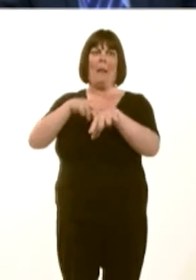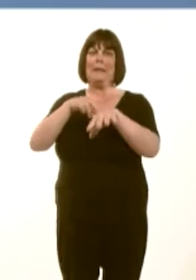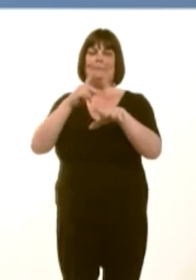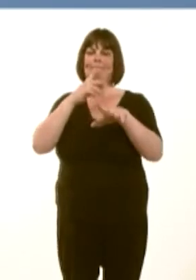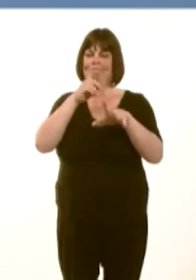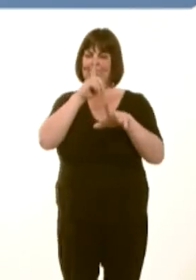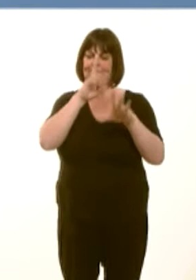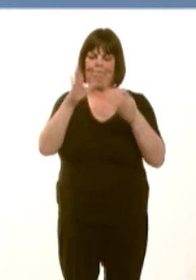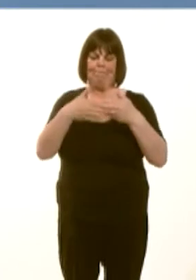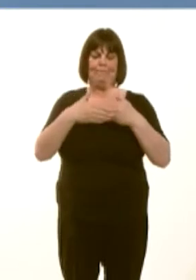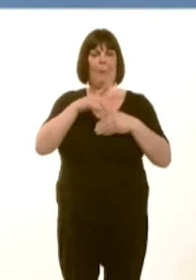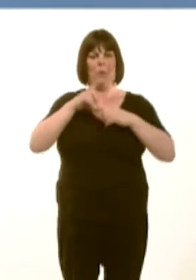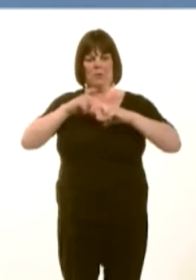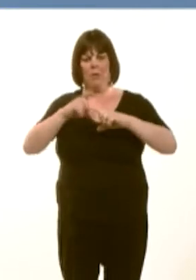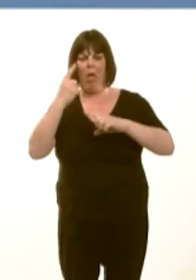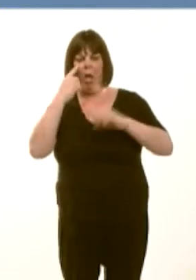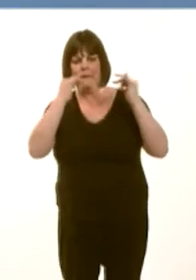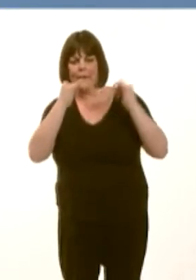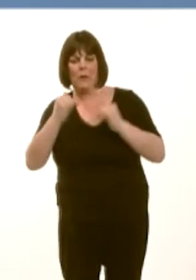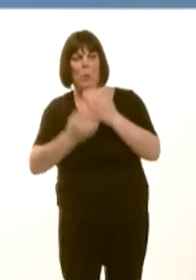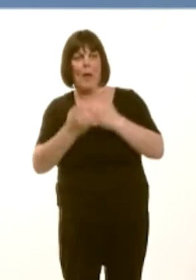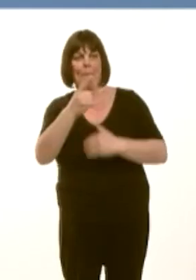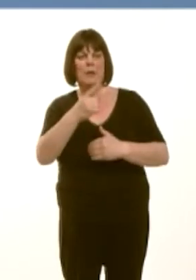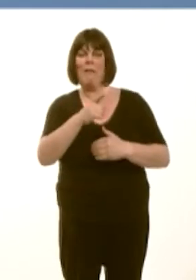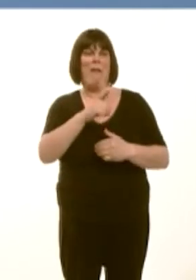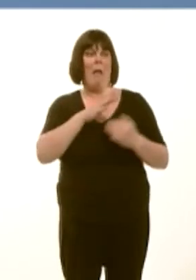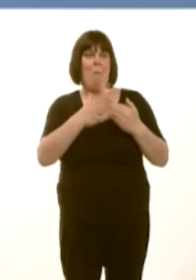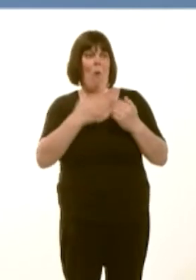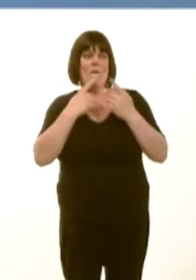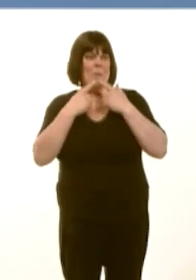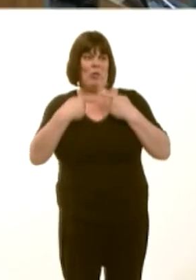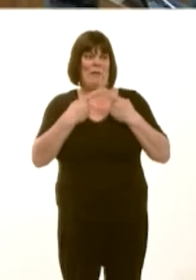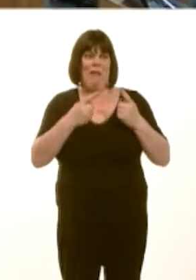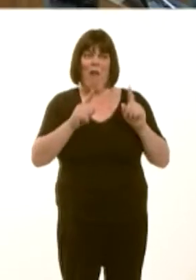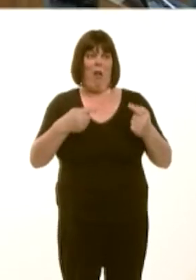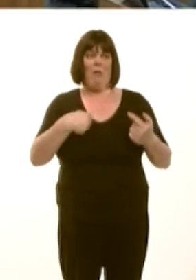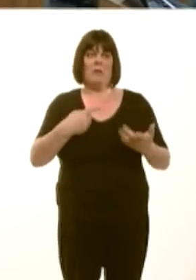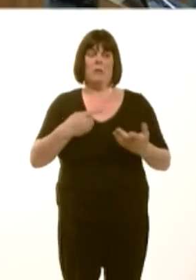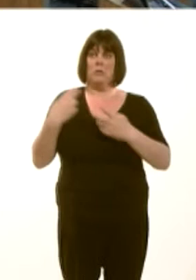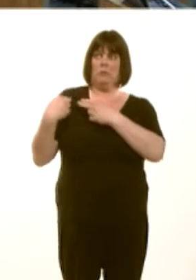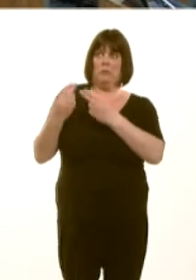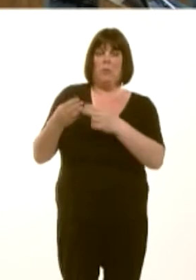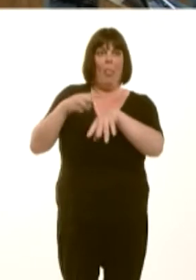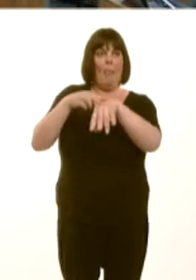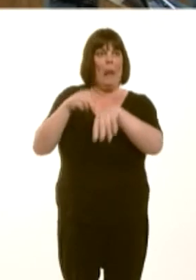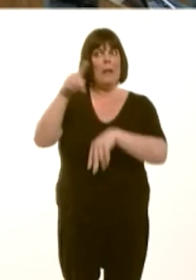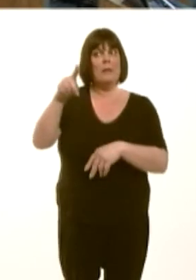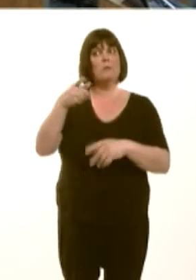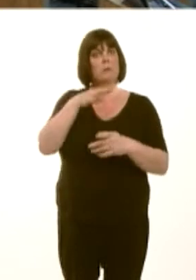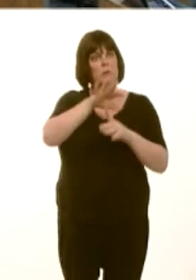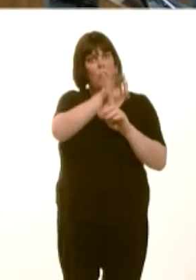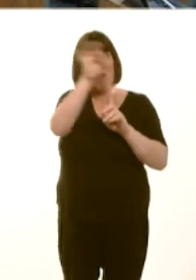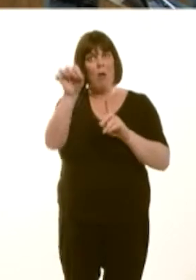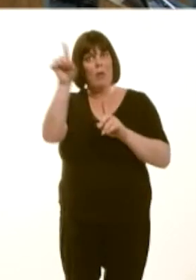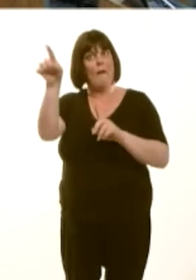there's a police investigation. So I'm unable to give the member any further information with regard to that. It's a matter for the police to provide